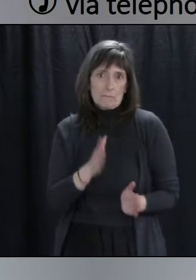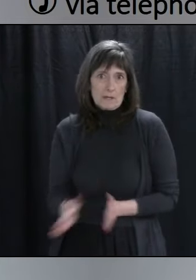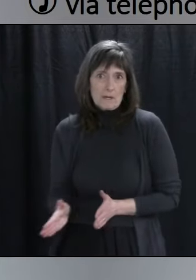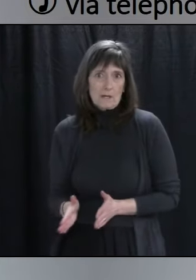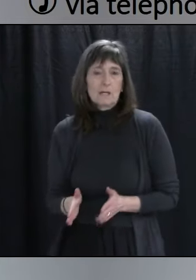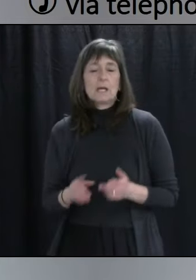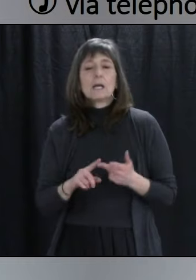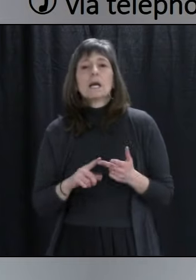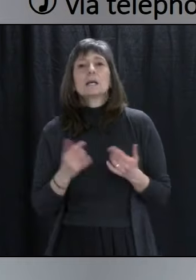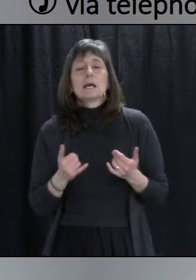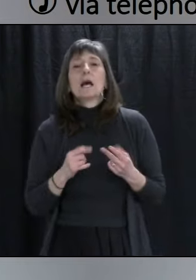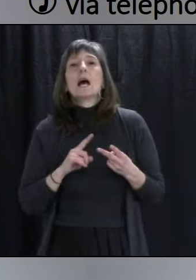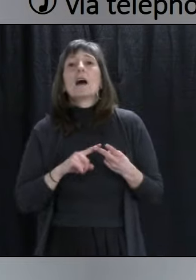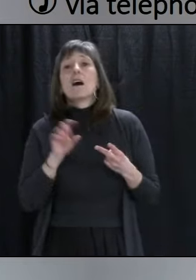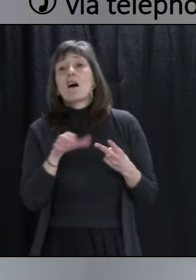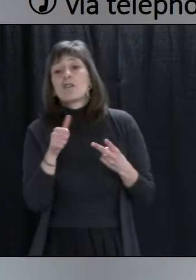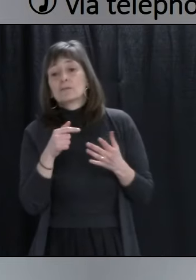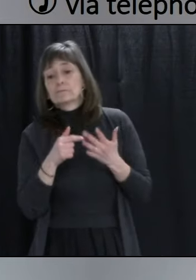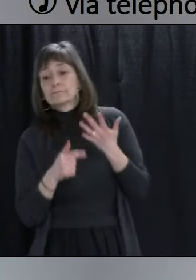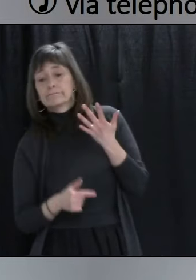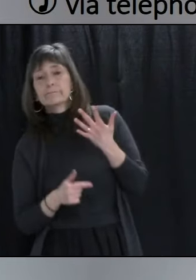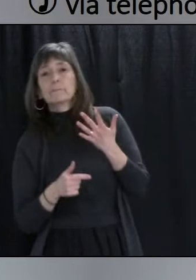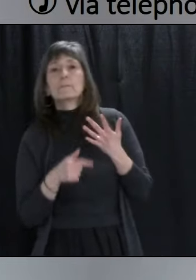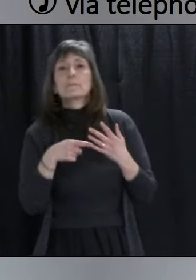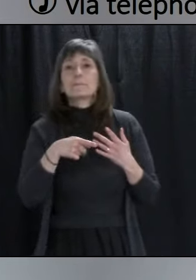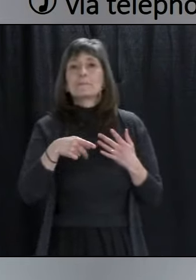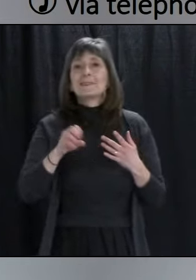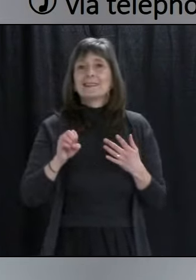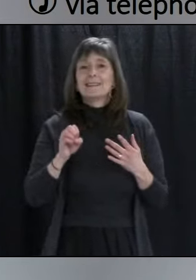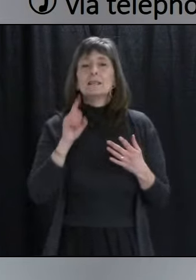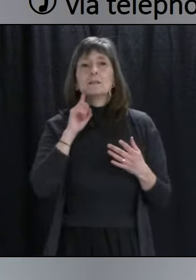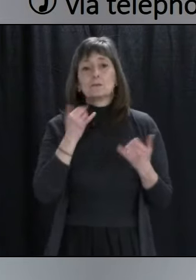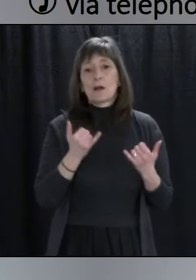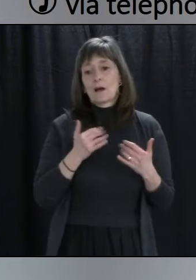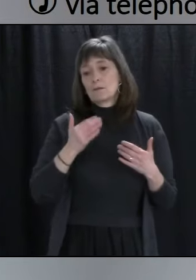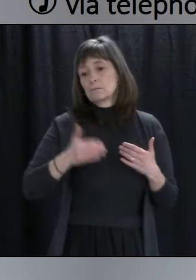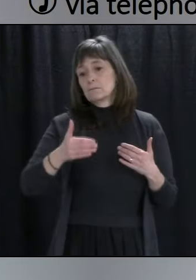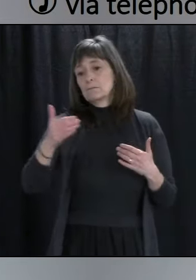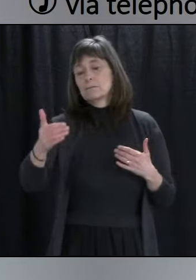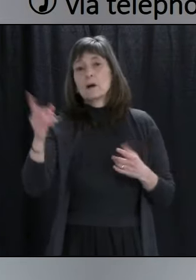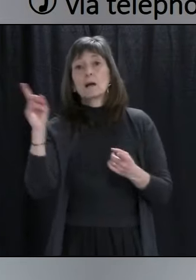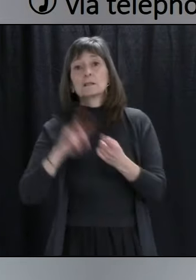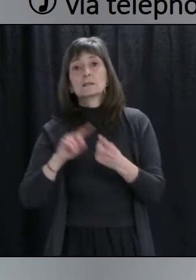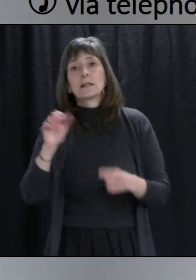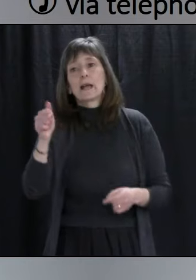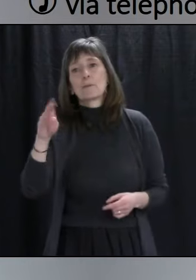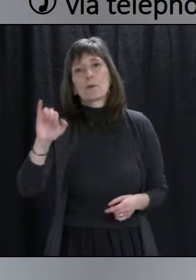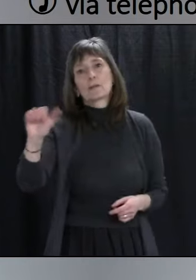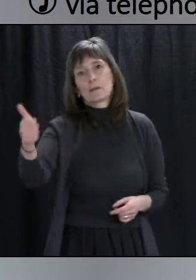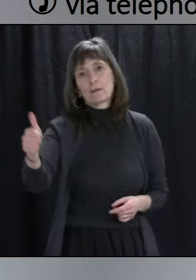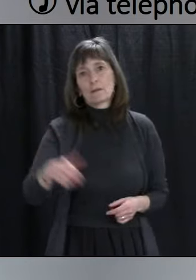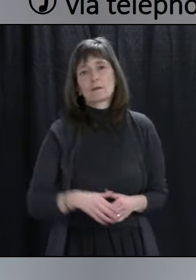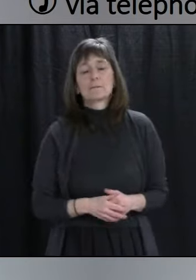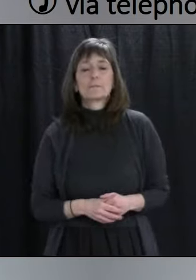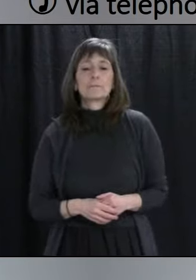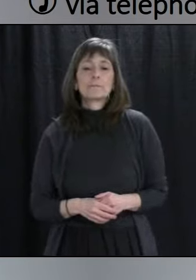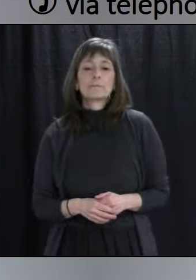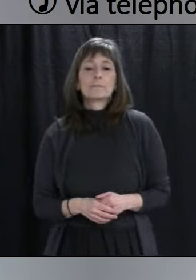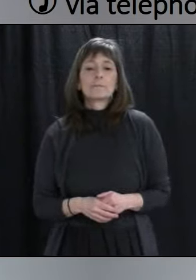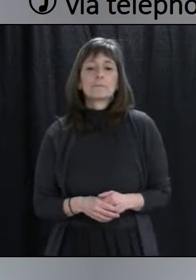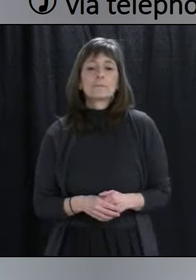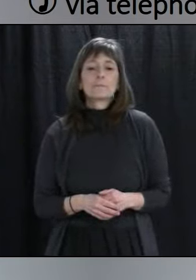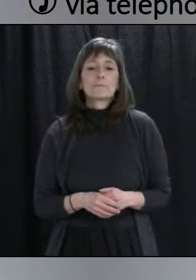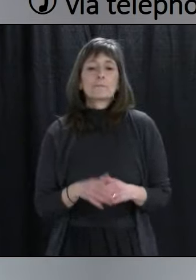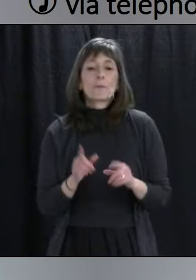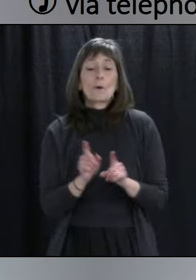of PPE over the period between now and the 10th of April. Whilst we have agreed to collaborate